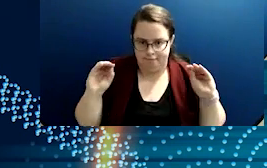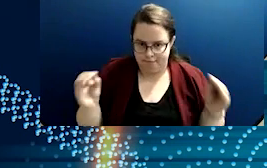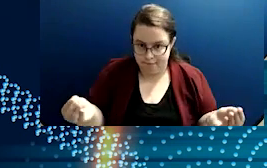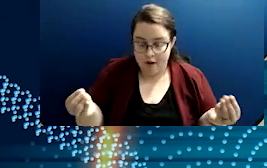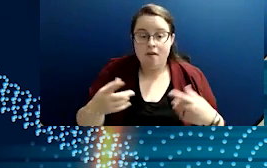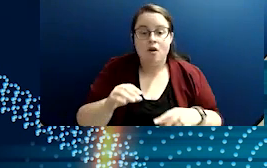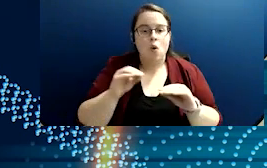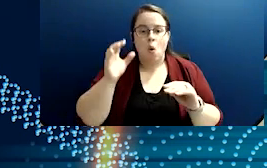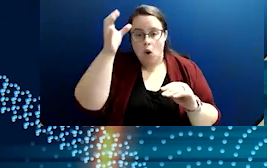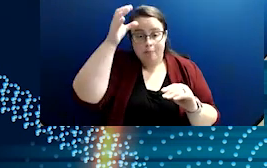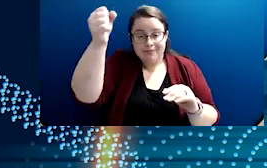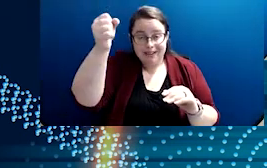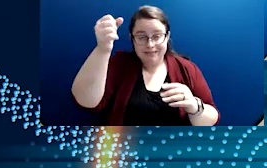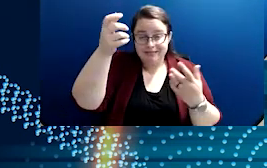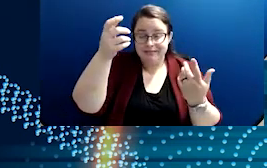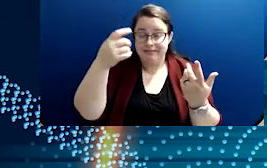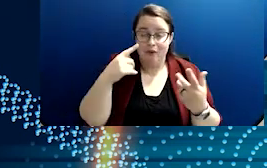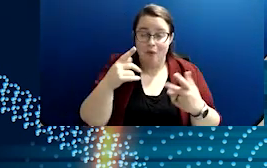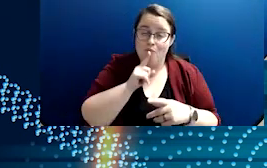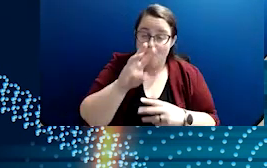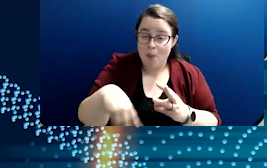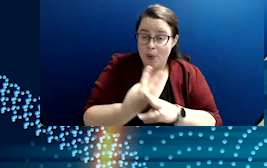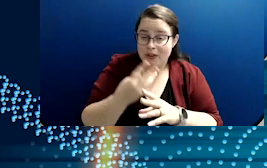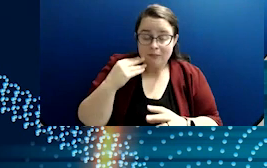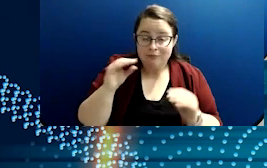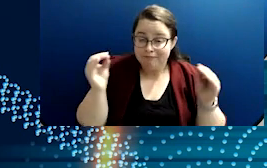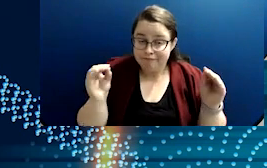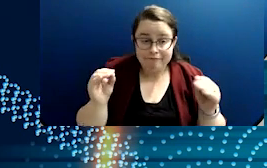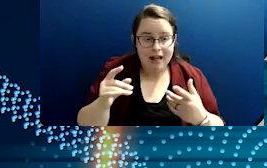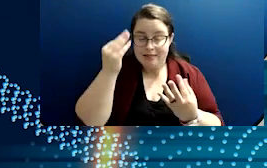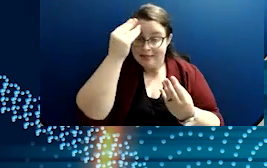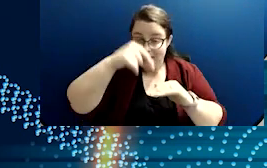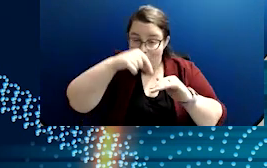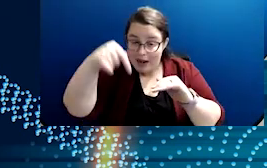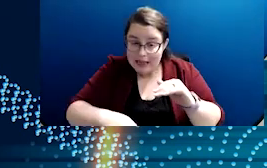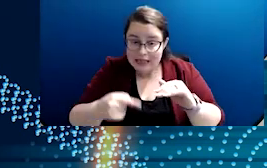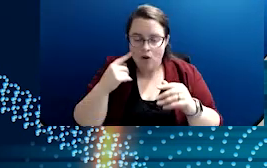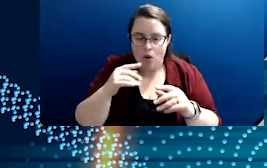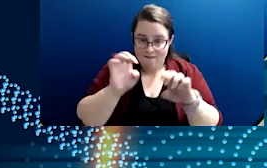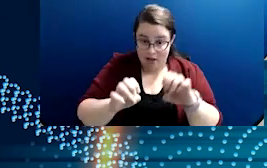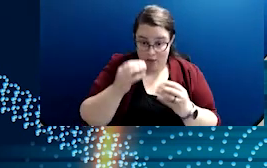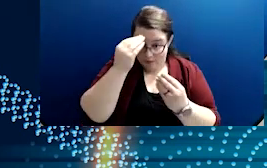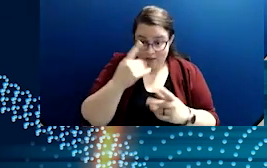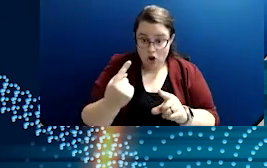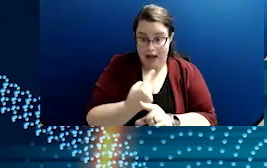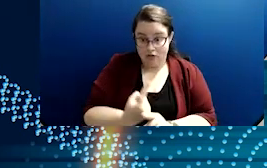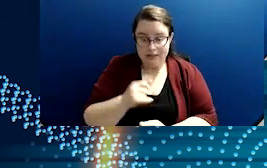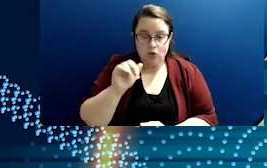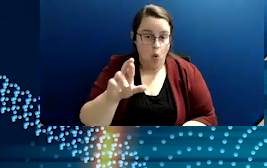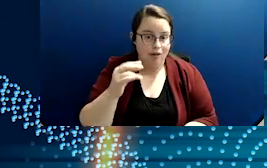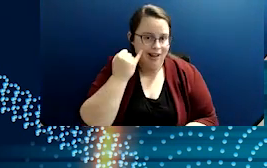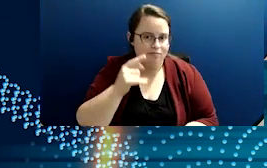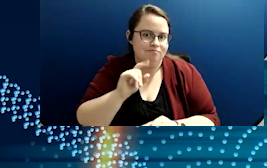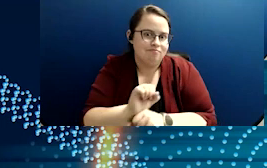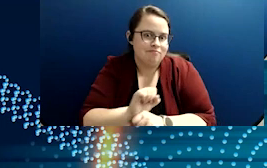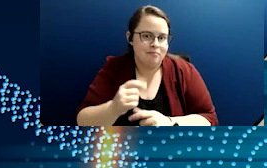world experiences, does not have the ability to think critically or evaluate information for accuracy or credibility.